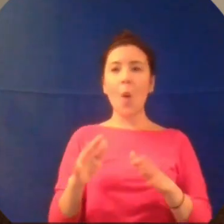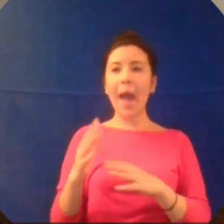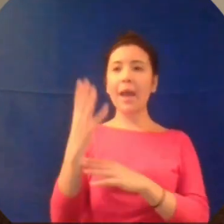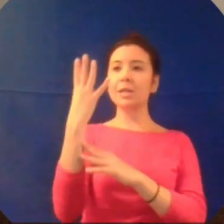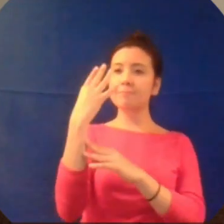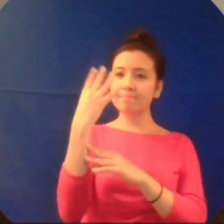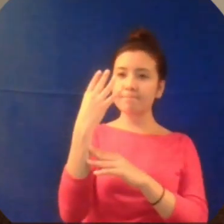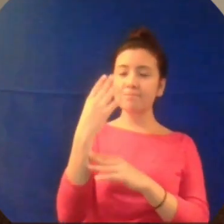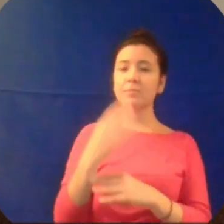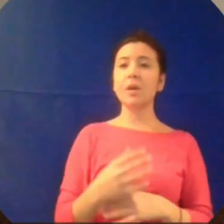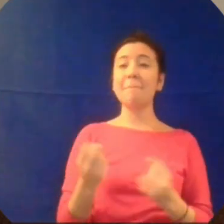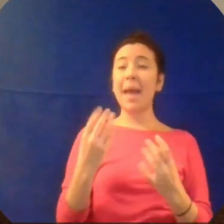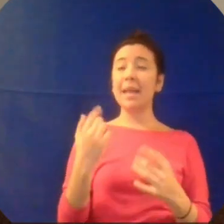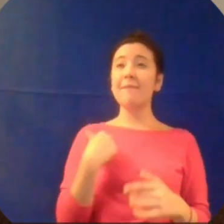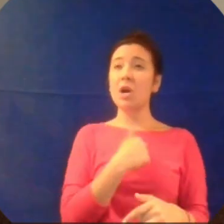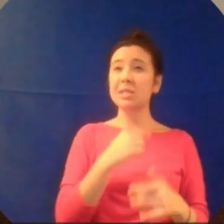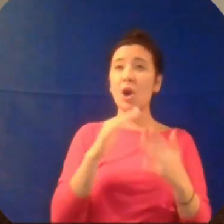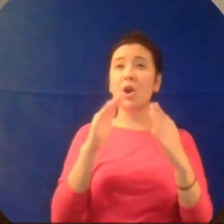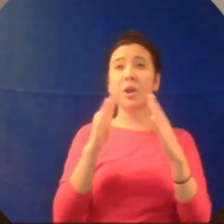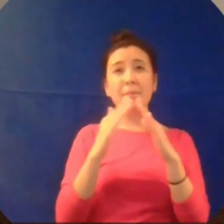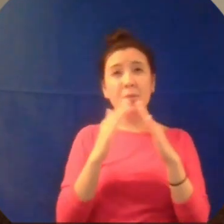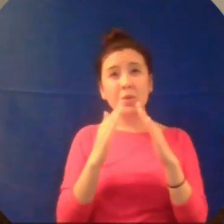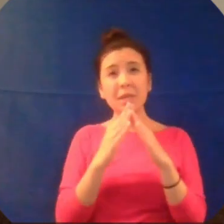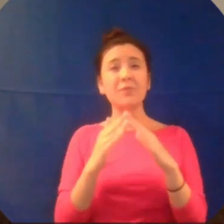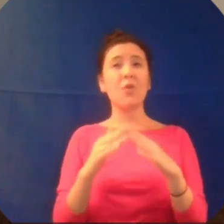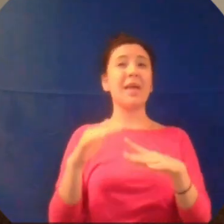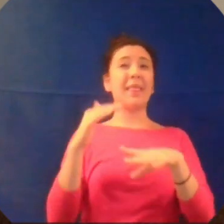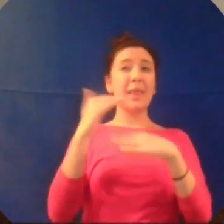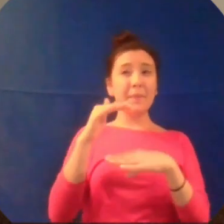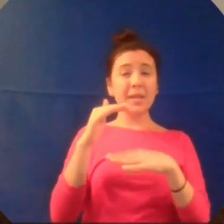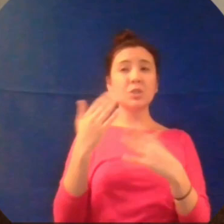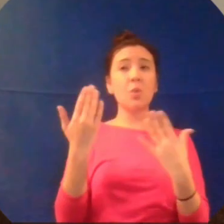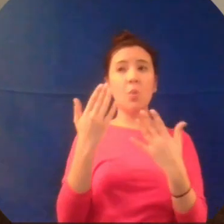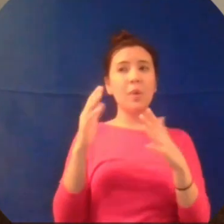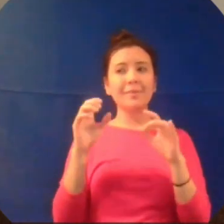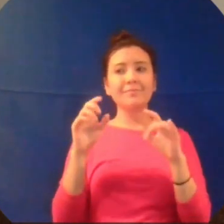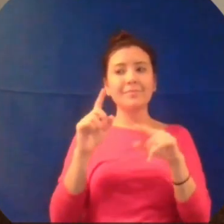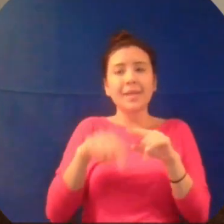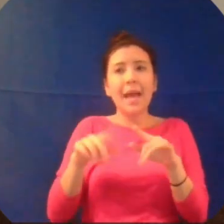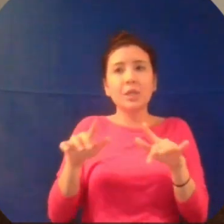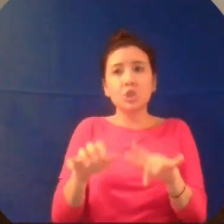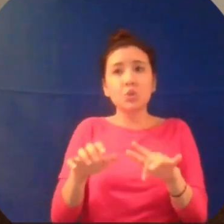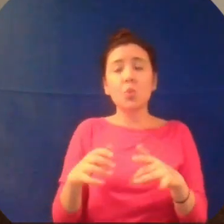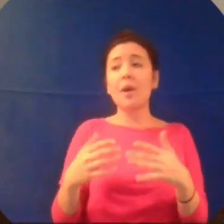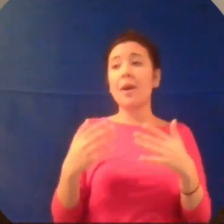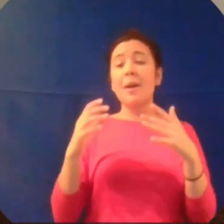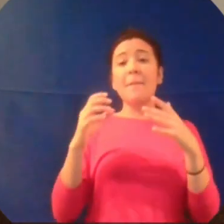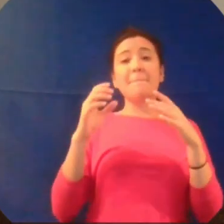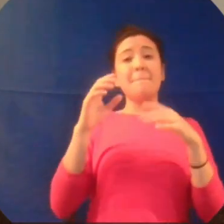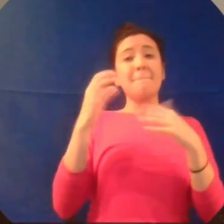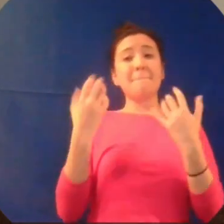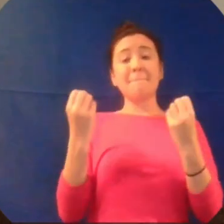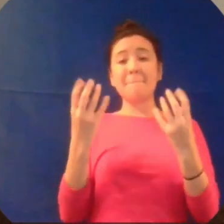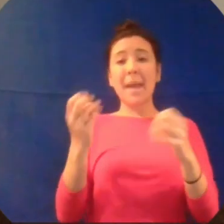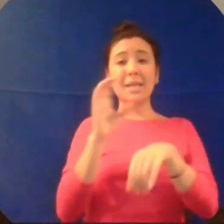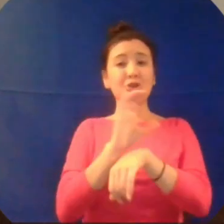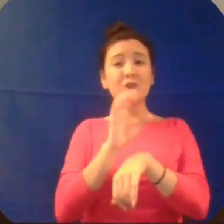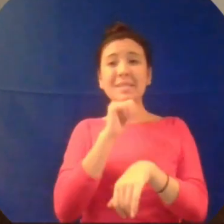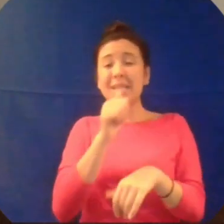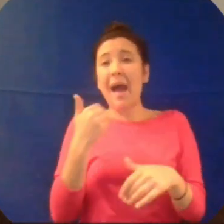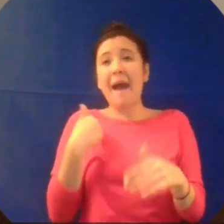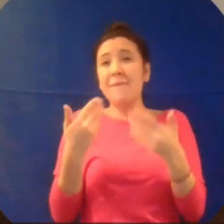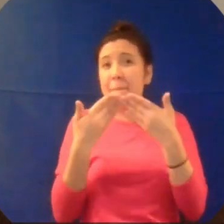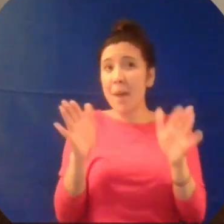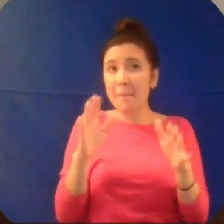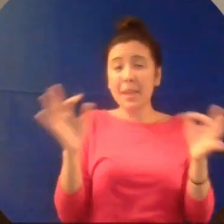our communities are very limited as to what we can do. Many churches are not having any public masses. Some that are very limited